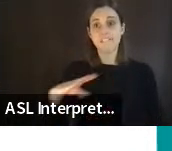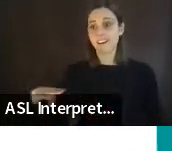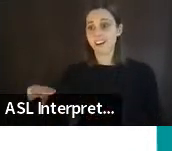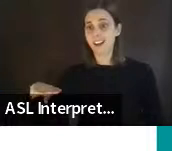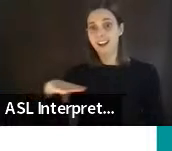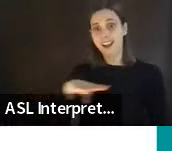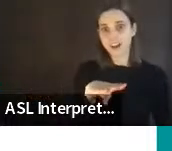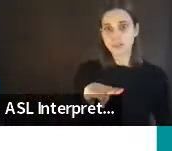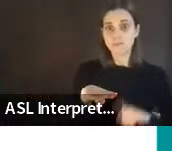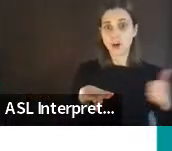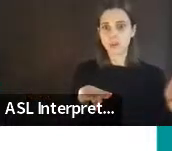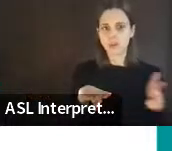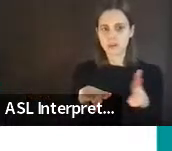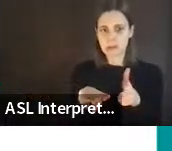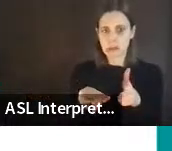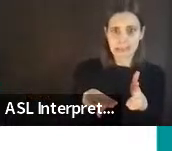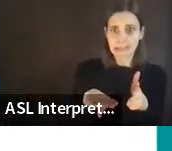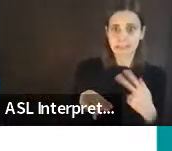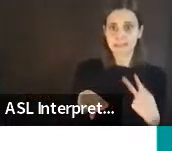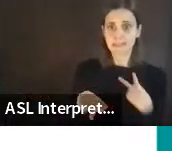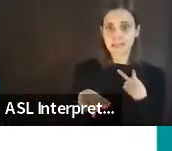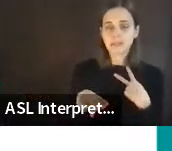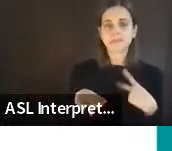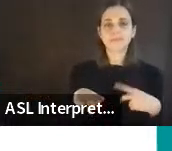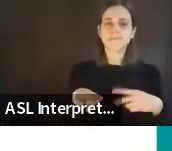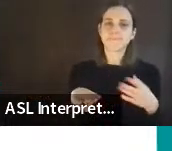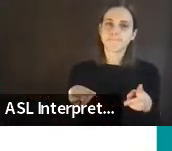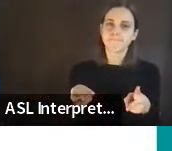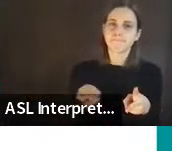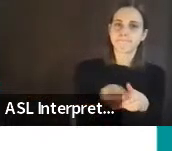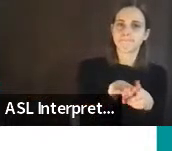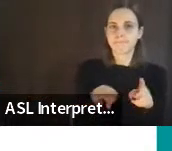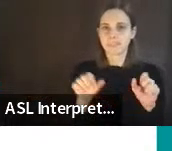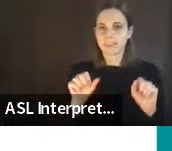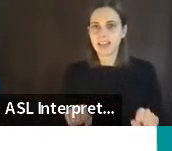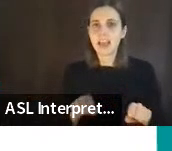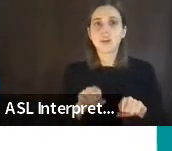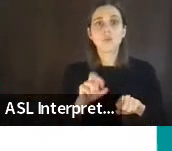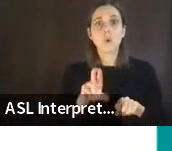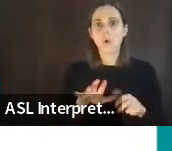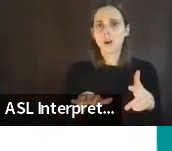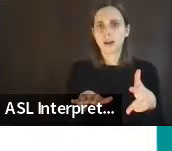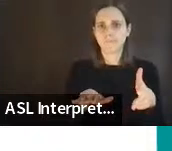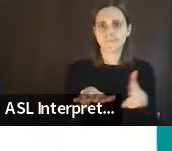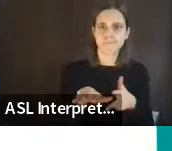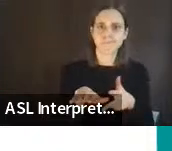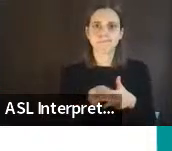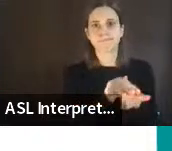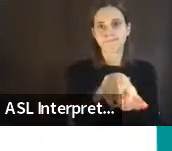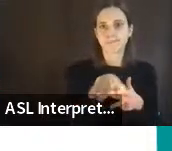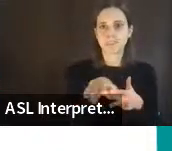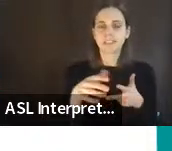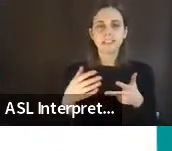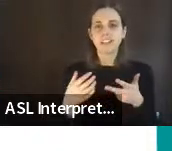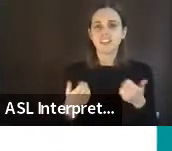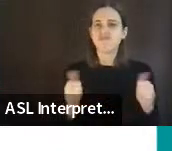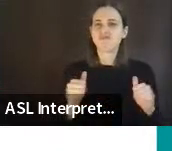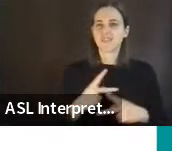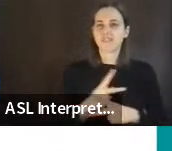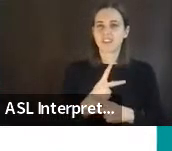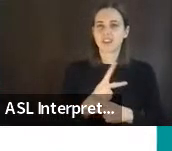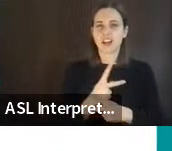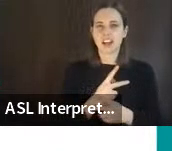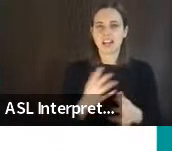lot of vehicles can't move over, so somebody ends up stopping. And it's a huge safety concern and issue for us that we're trying to solve with the